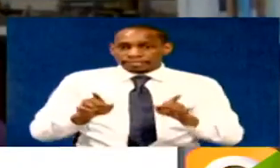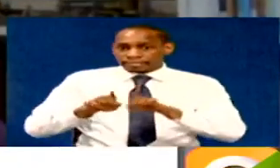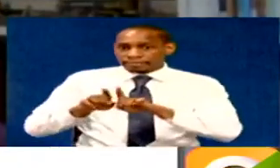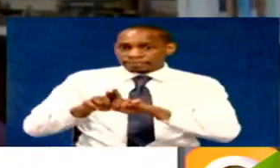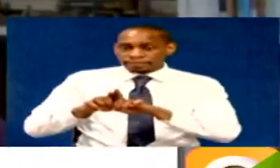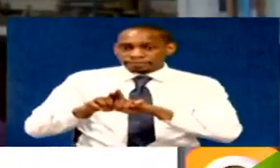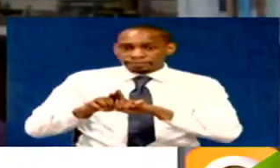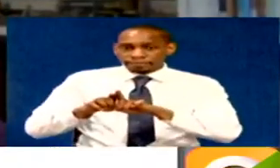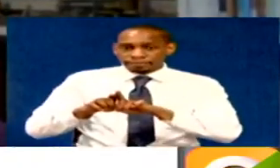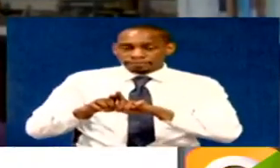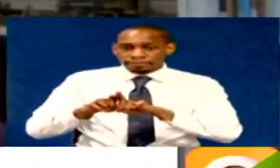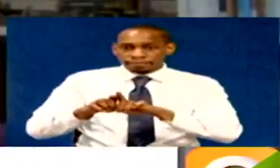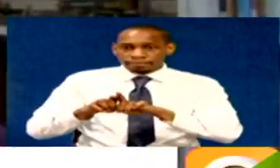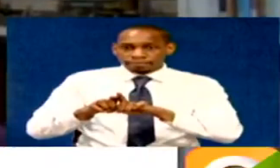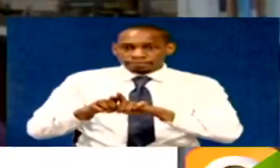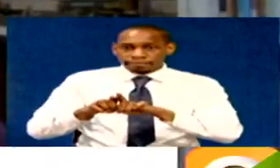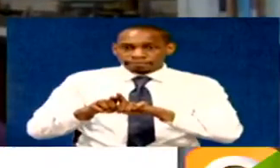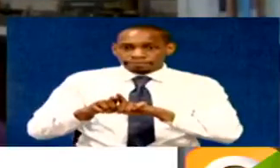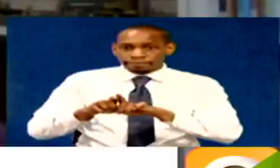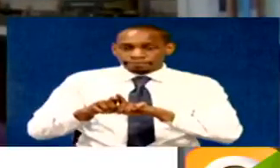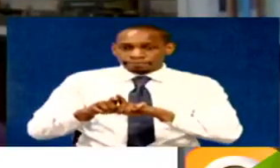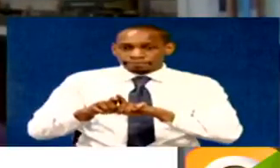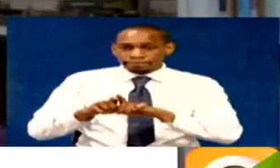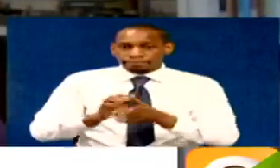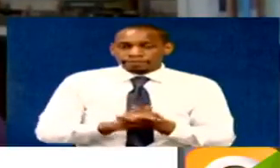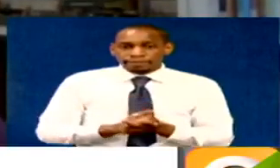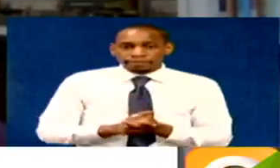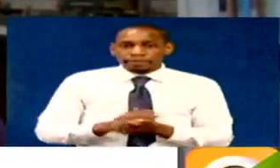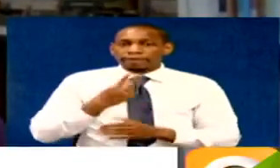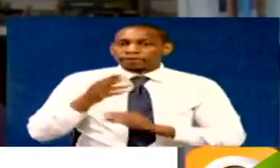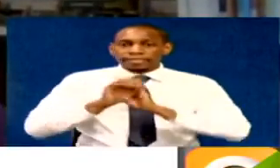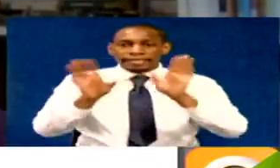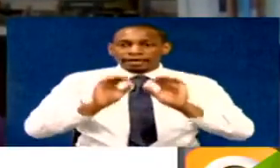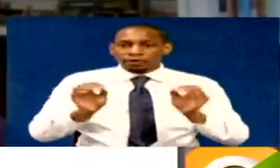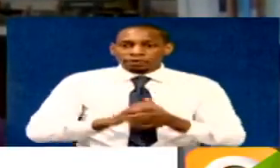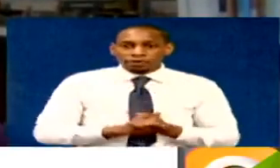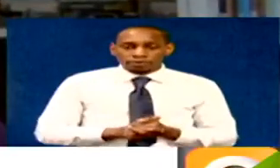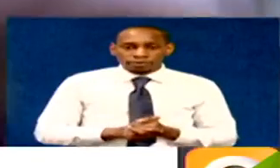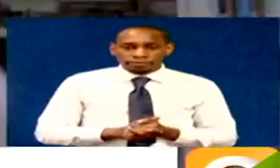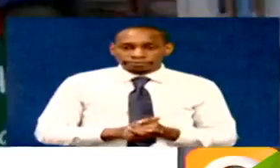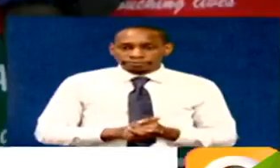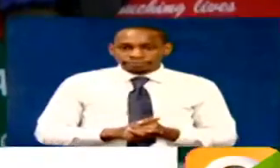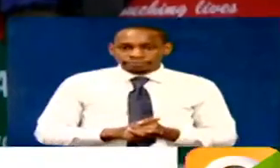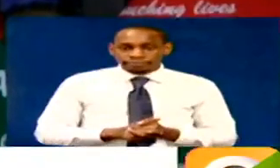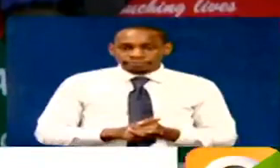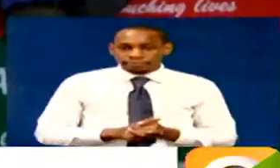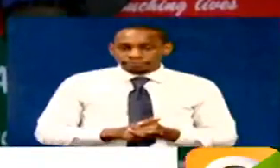really, you know, we've been dealing with the symptoms and the time has come to deal with the cause. And the root cause here is just the vulnerability in